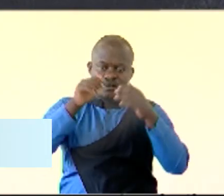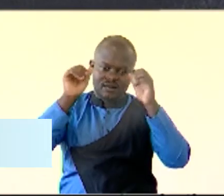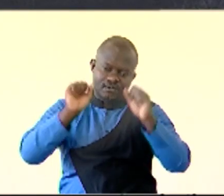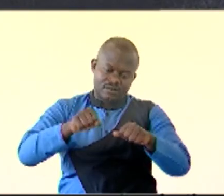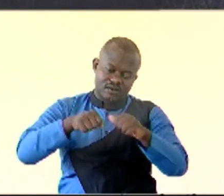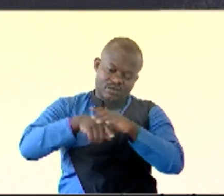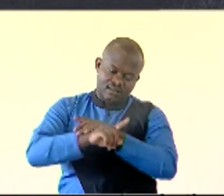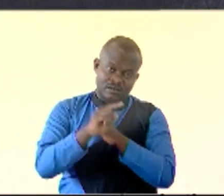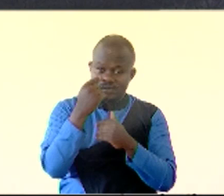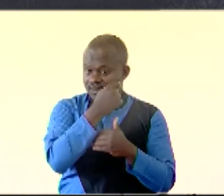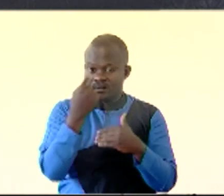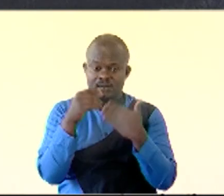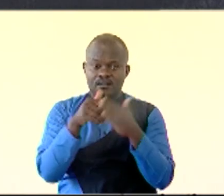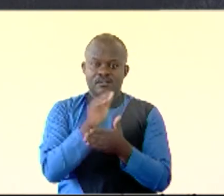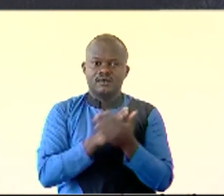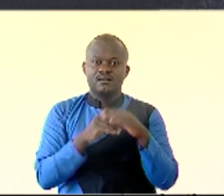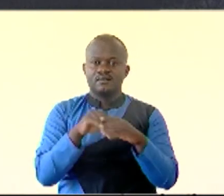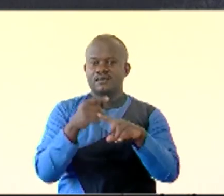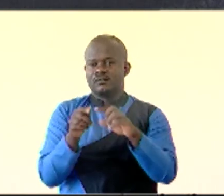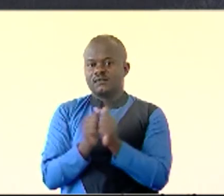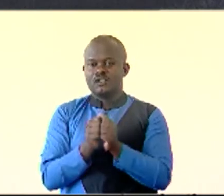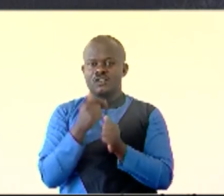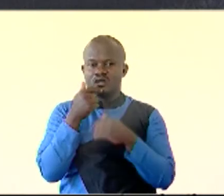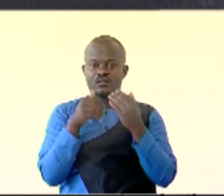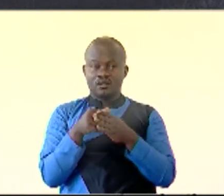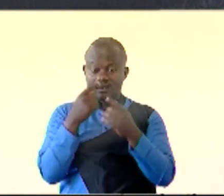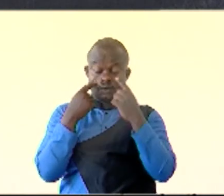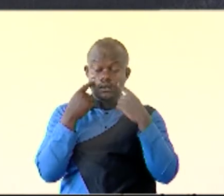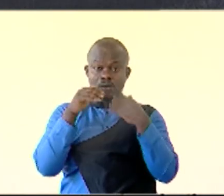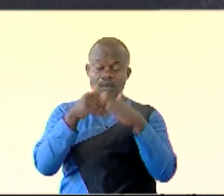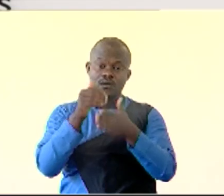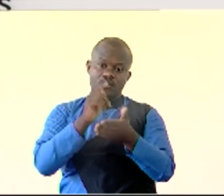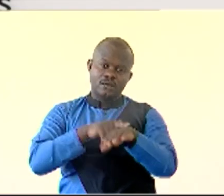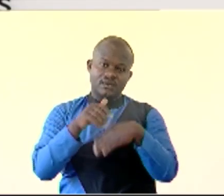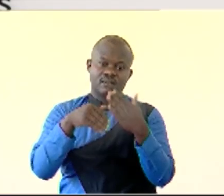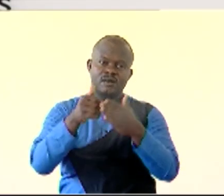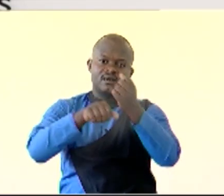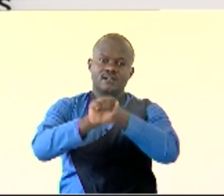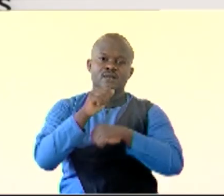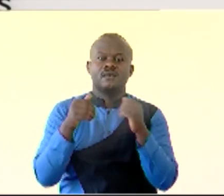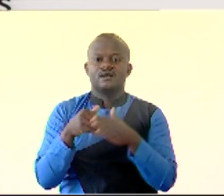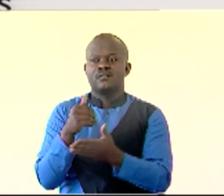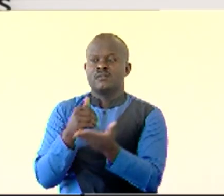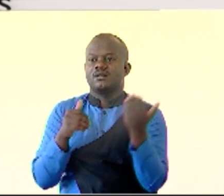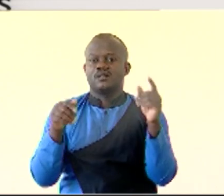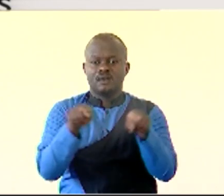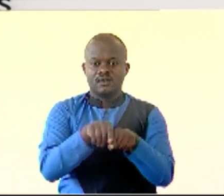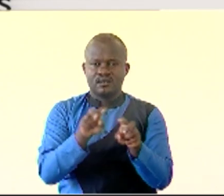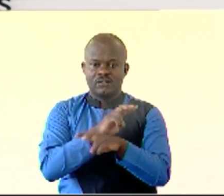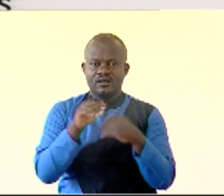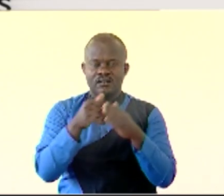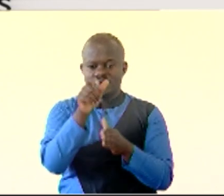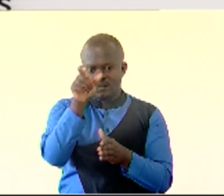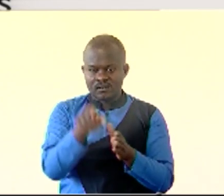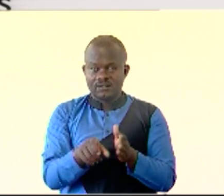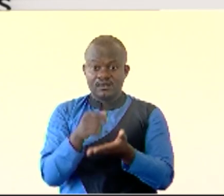eye and release some chemical substance. So the tear will act as a barrier to the pathogen.